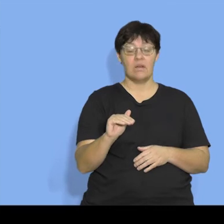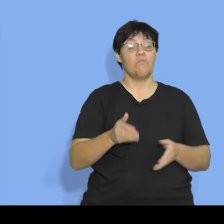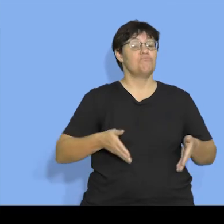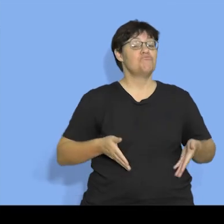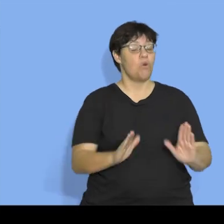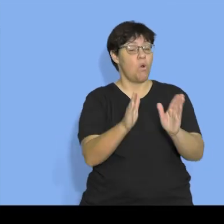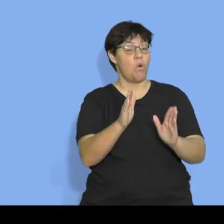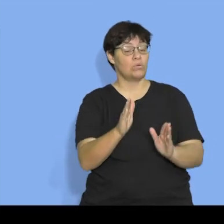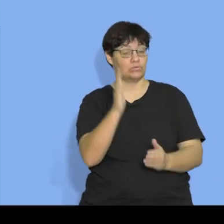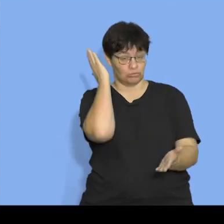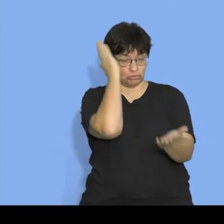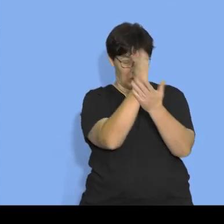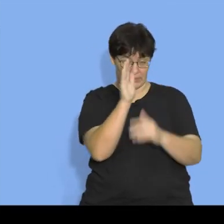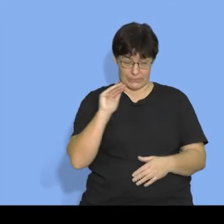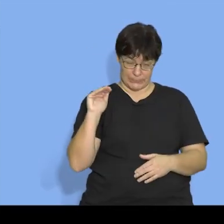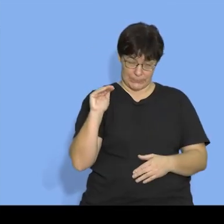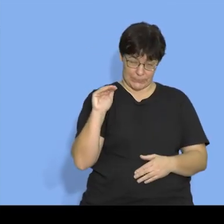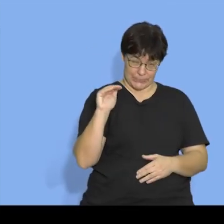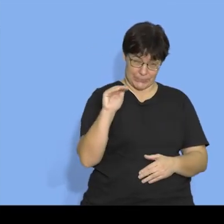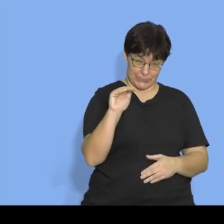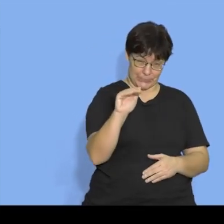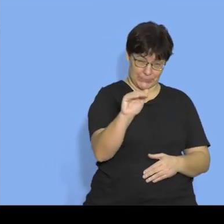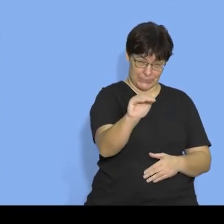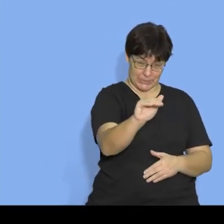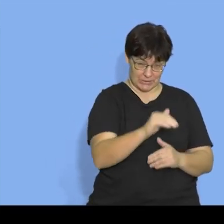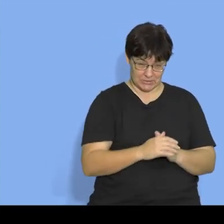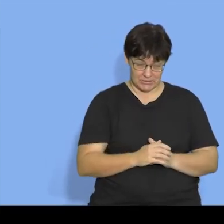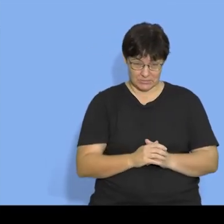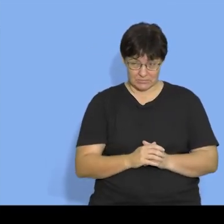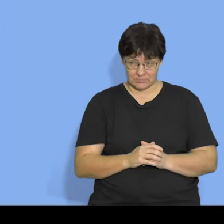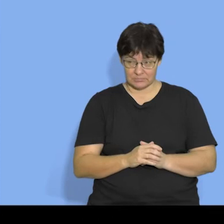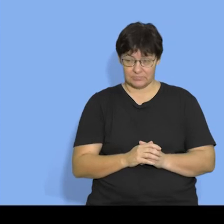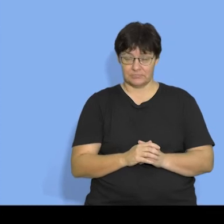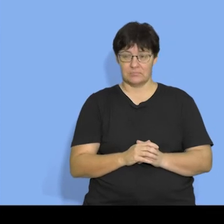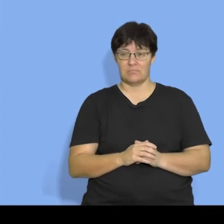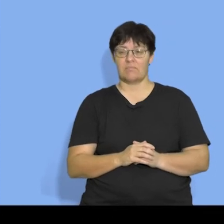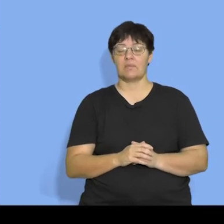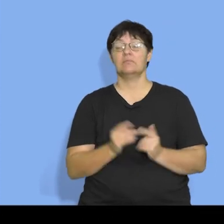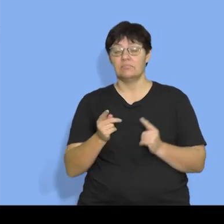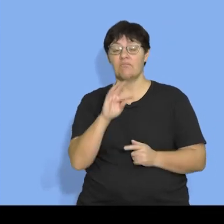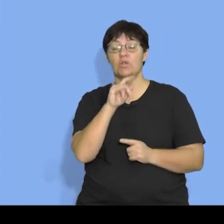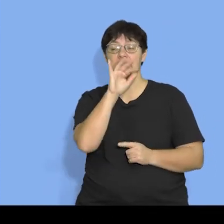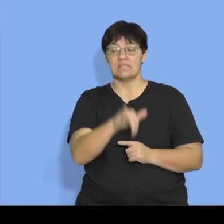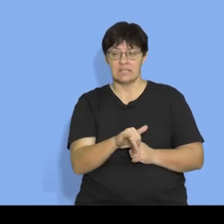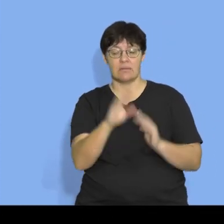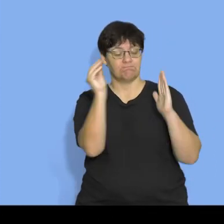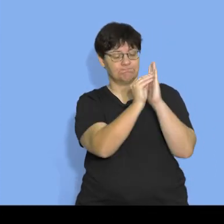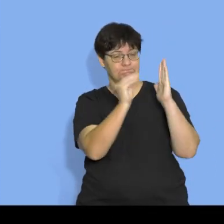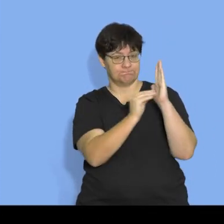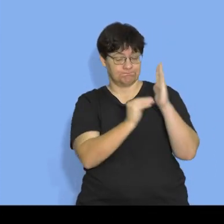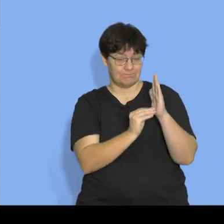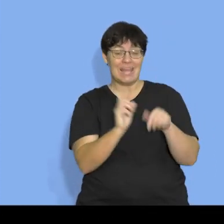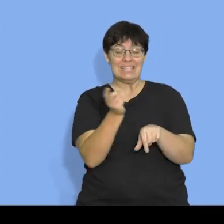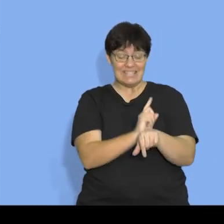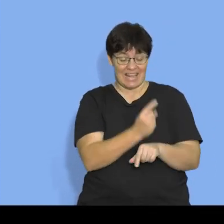road. All right, so we've got a long, straight road, horizontal. Its velocity is recorded every second.